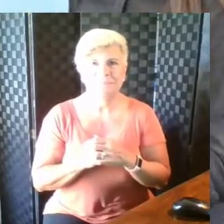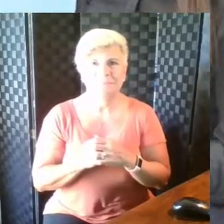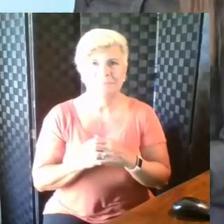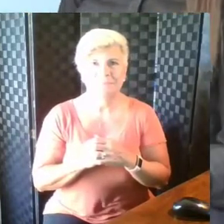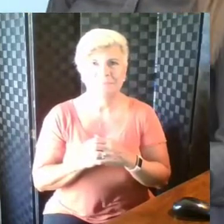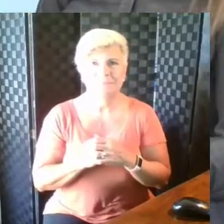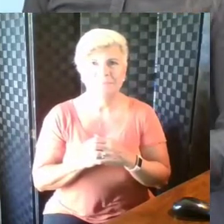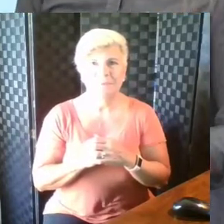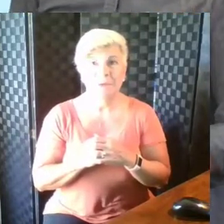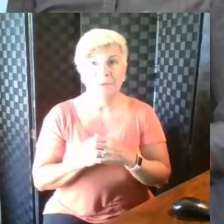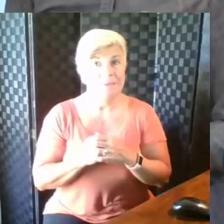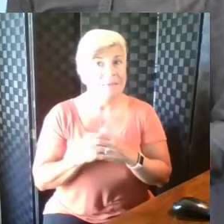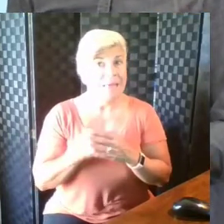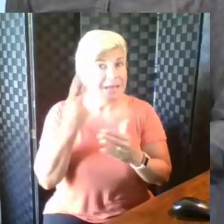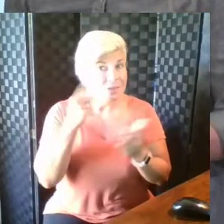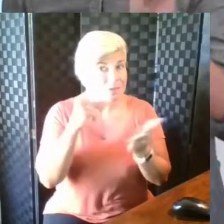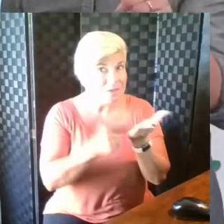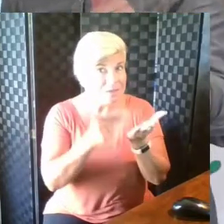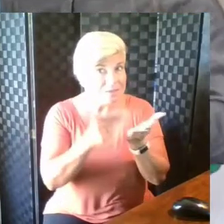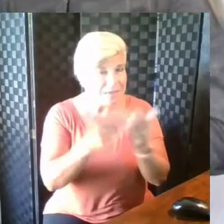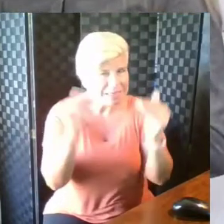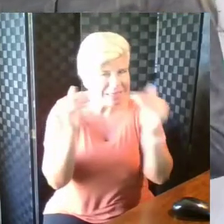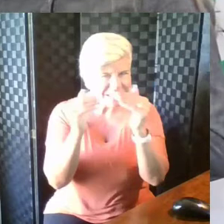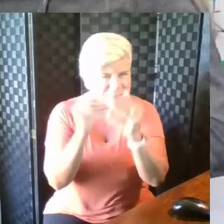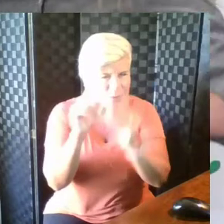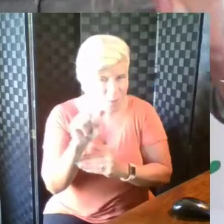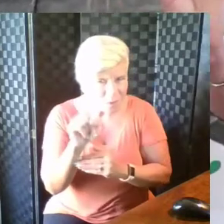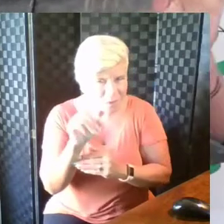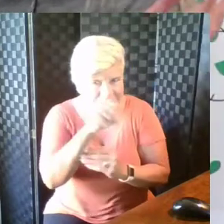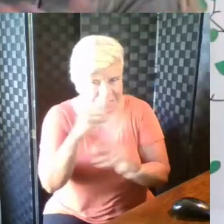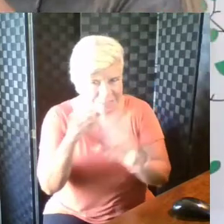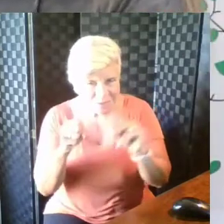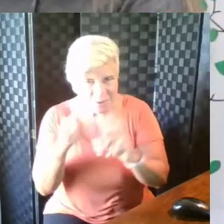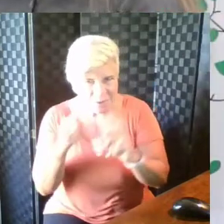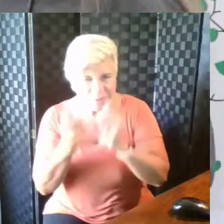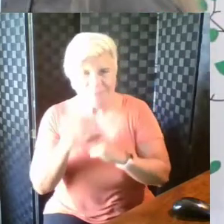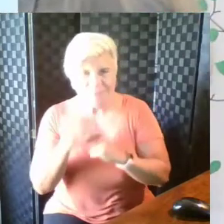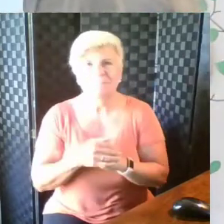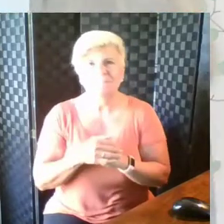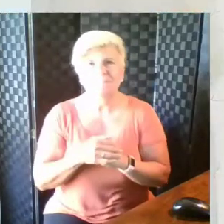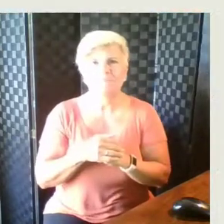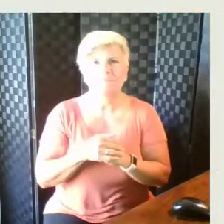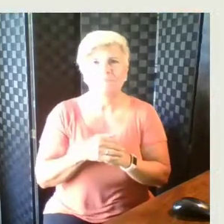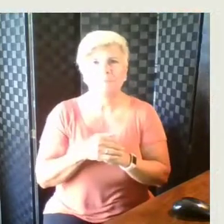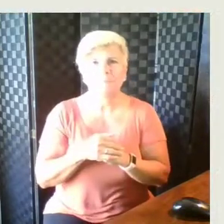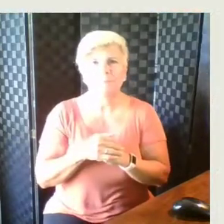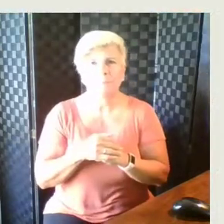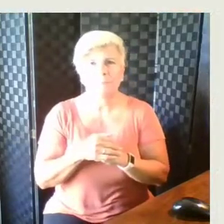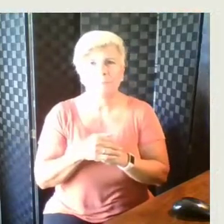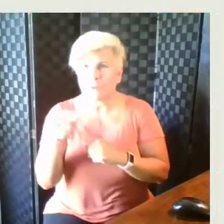Let's look one more time to see if the dots are equal. I'm going to give you a few seconds at home, and then you can just shout it out, yes or no.